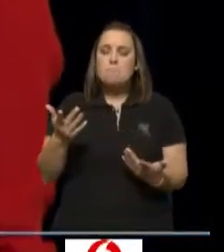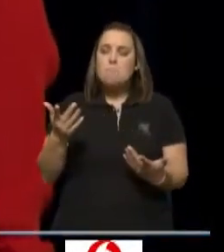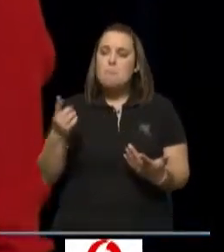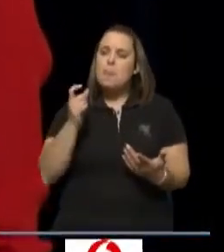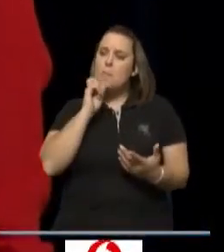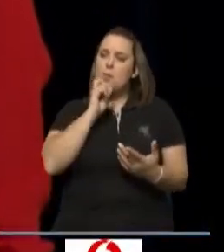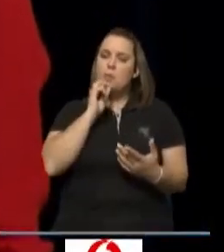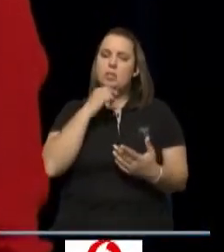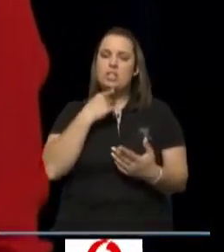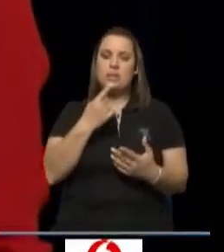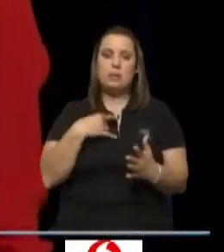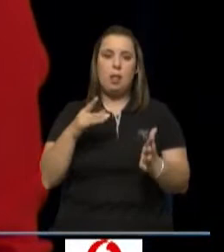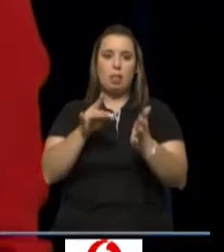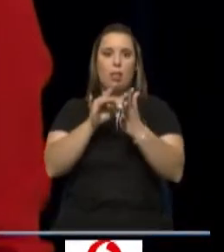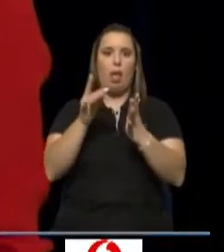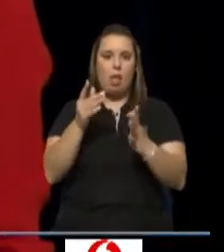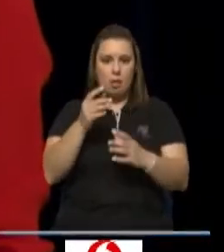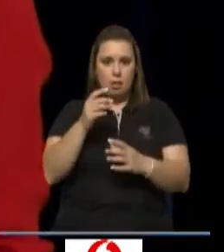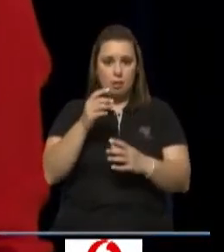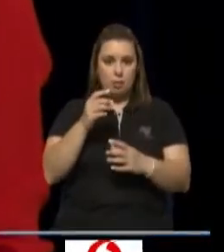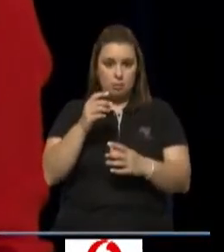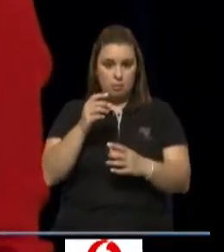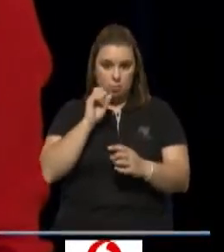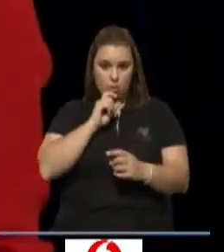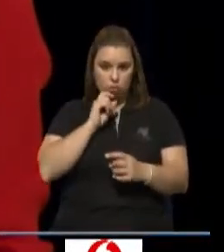platforms. One could say that